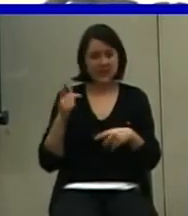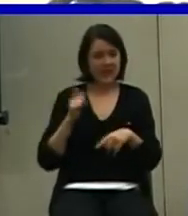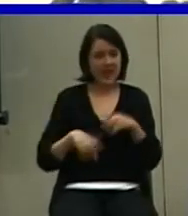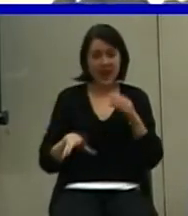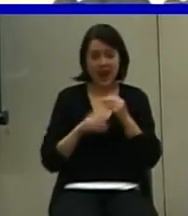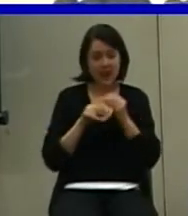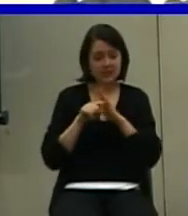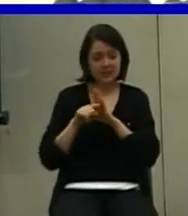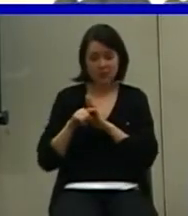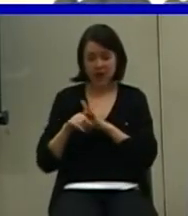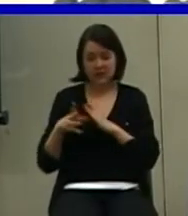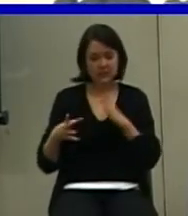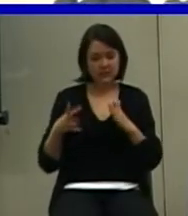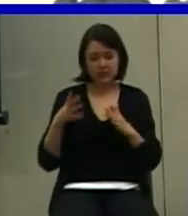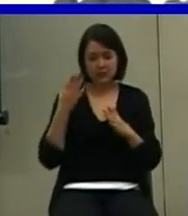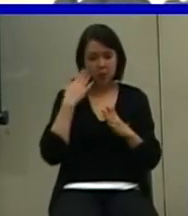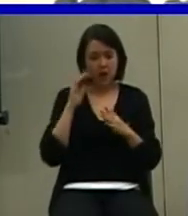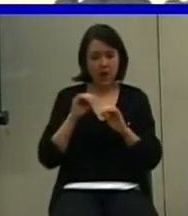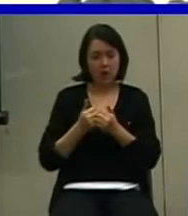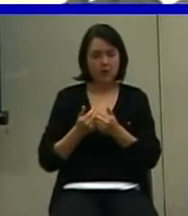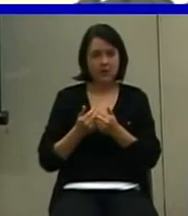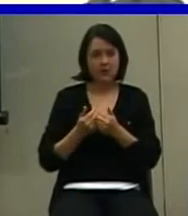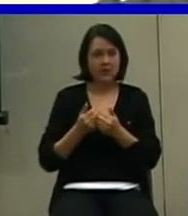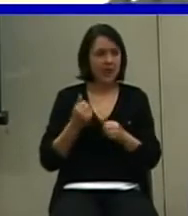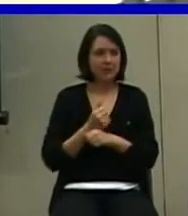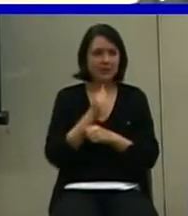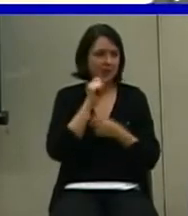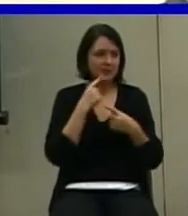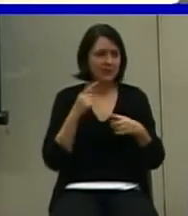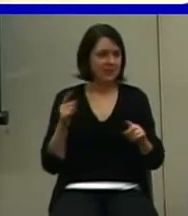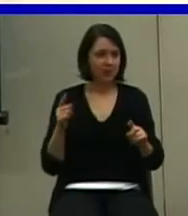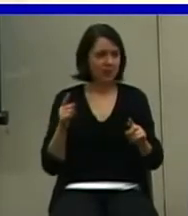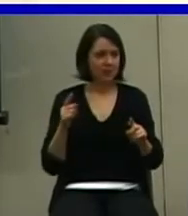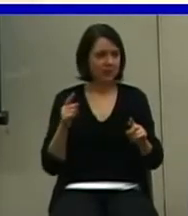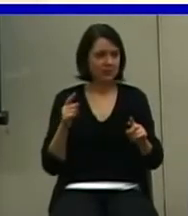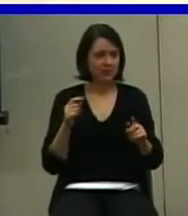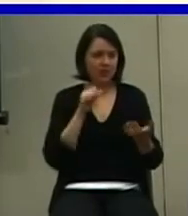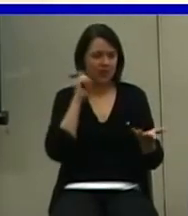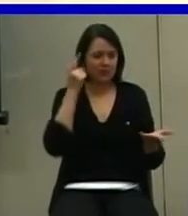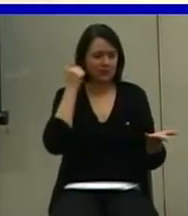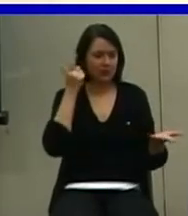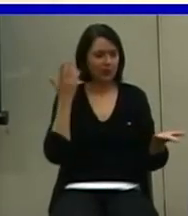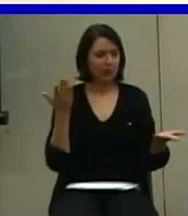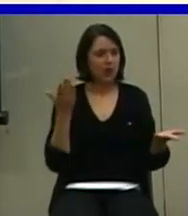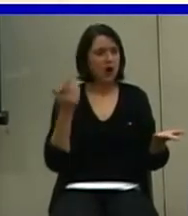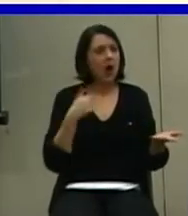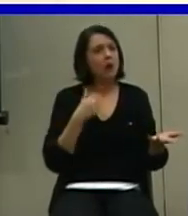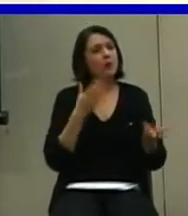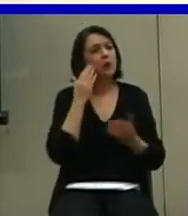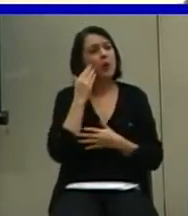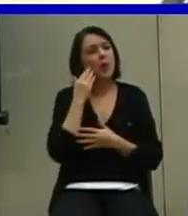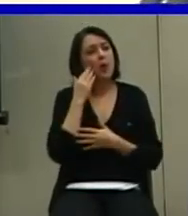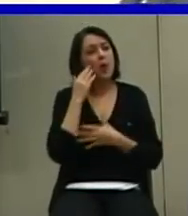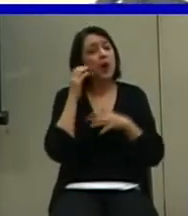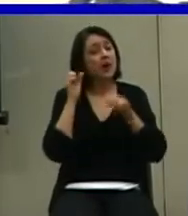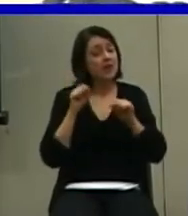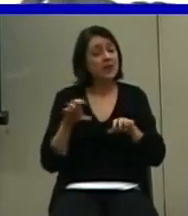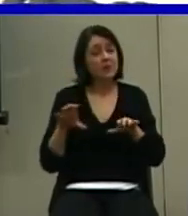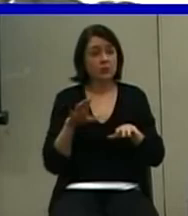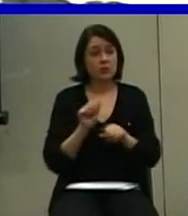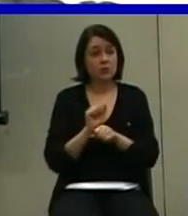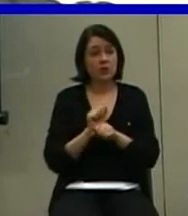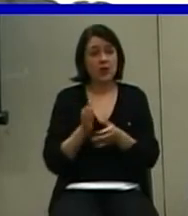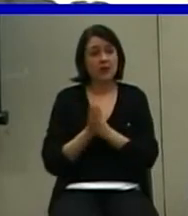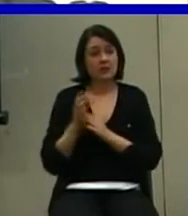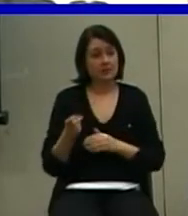subtract, they will not be successful. It's just not logical. So I want to know, can they do the work